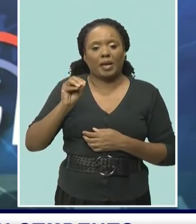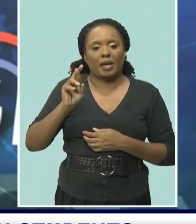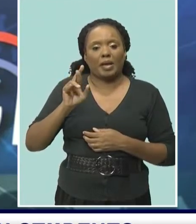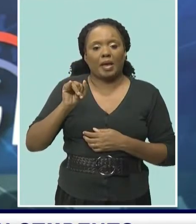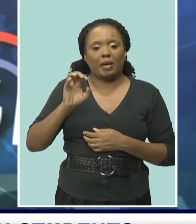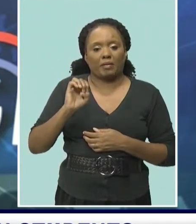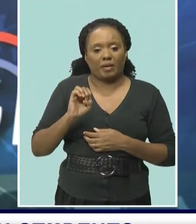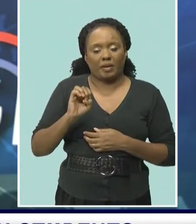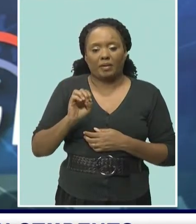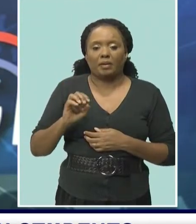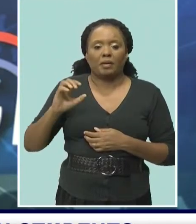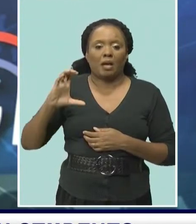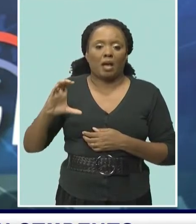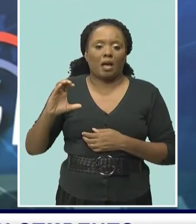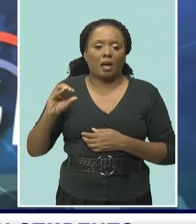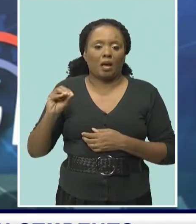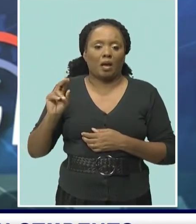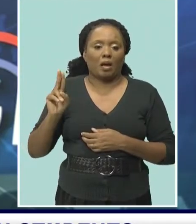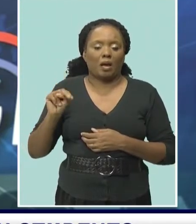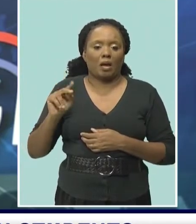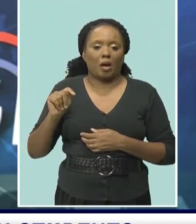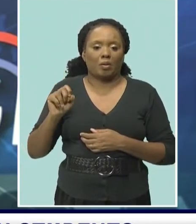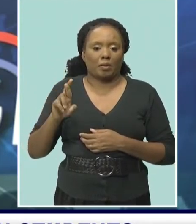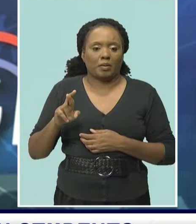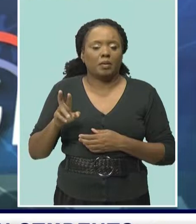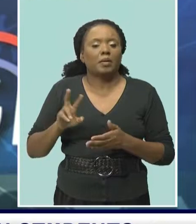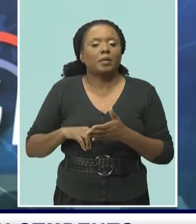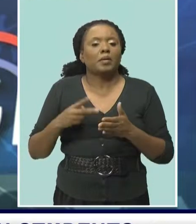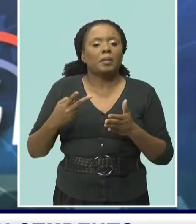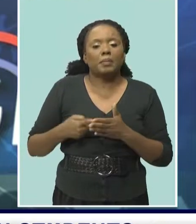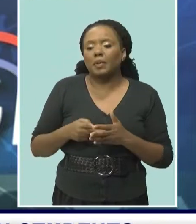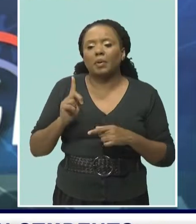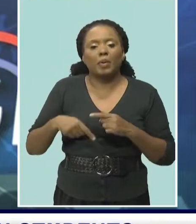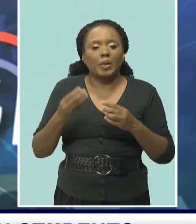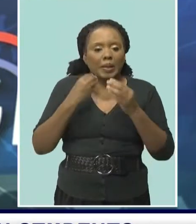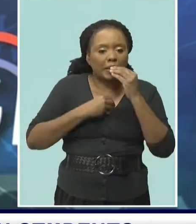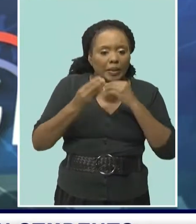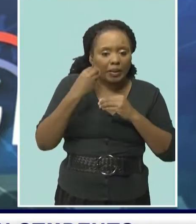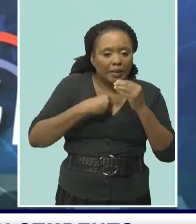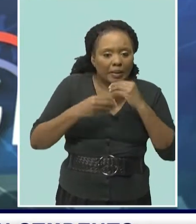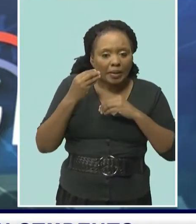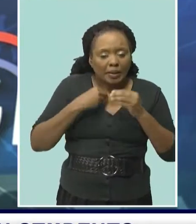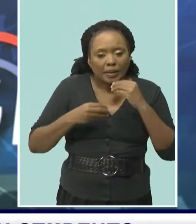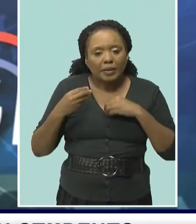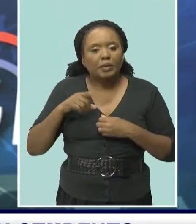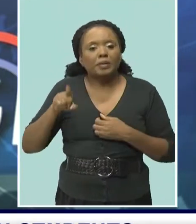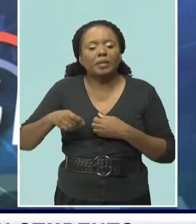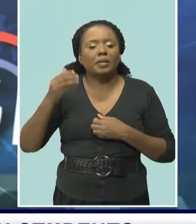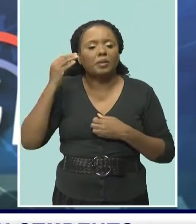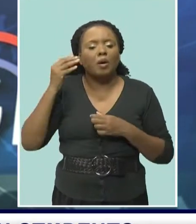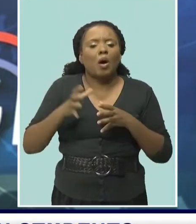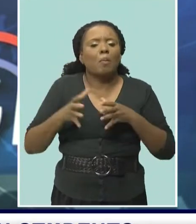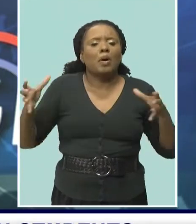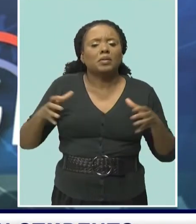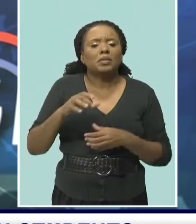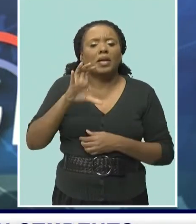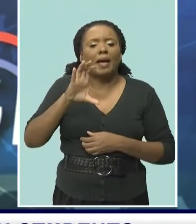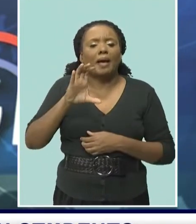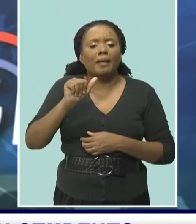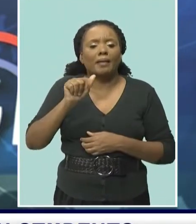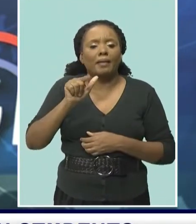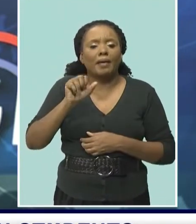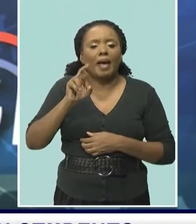rest of the region's people be more aware about the number of calories they are consuming in their favorite foods on a daily basis. The Prime Minister